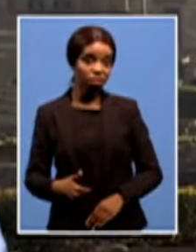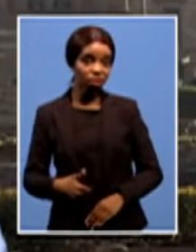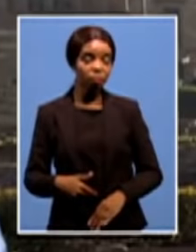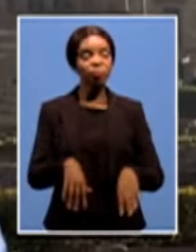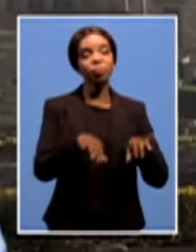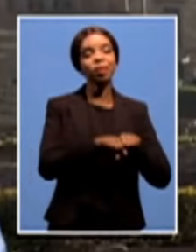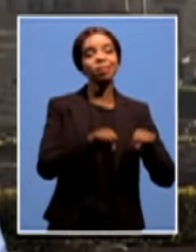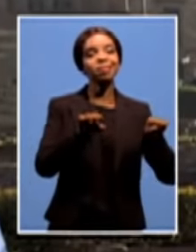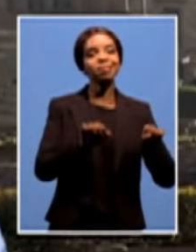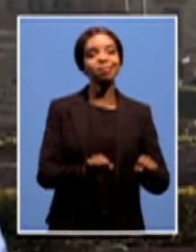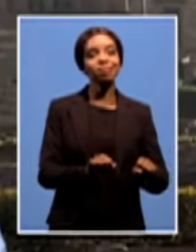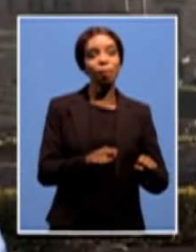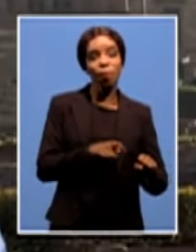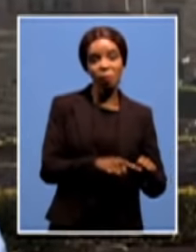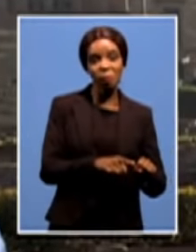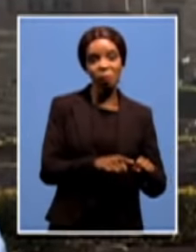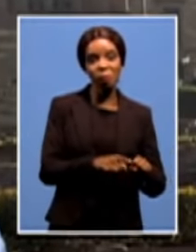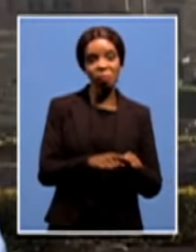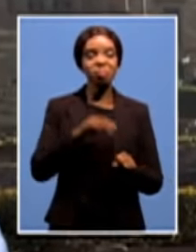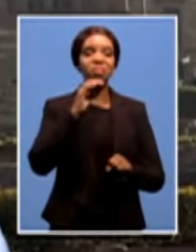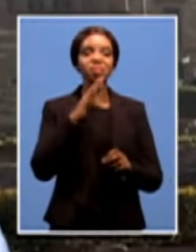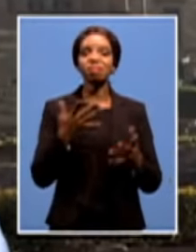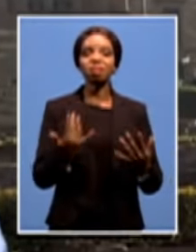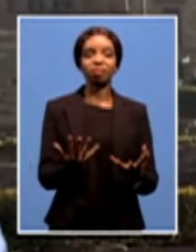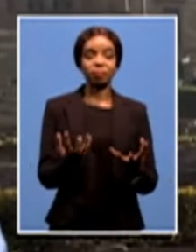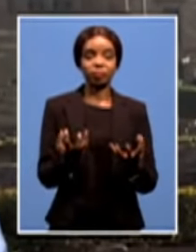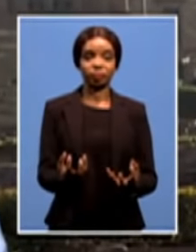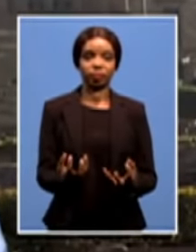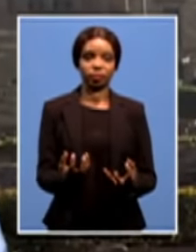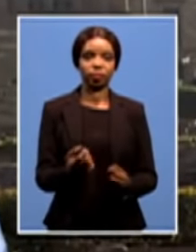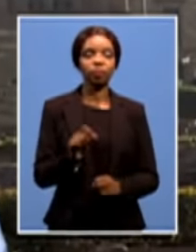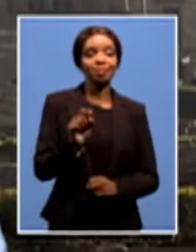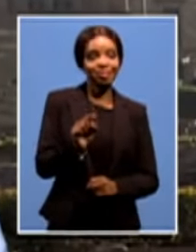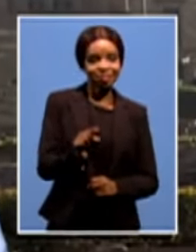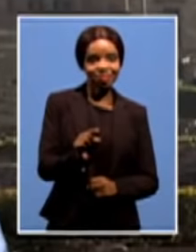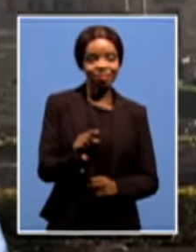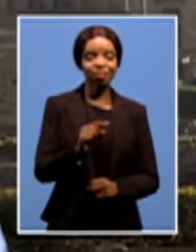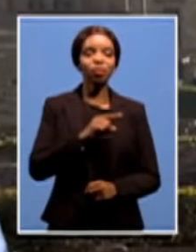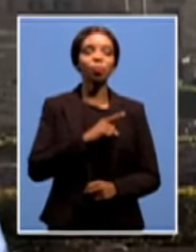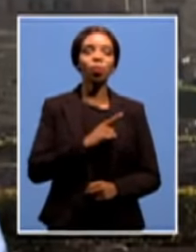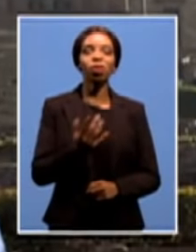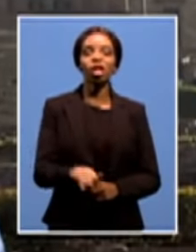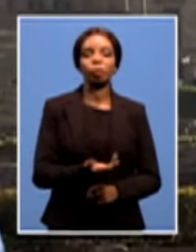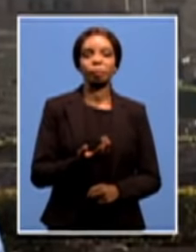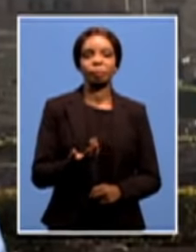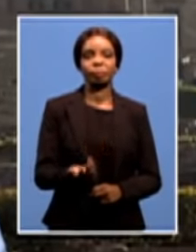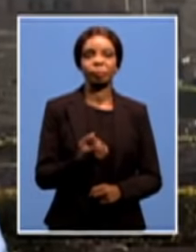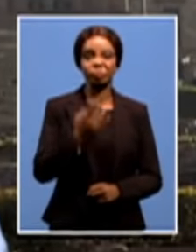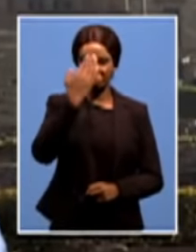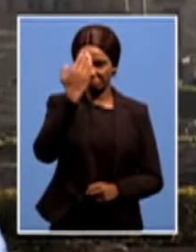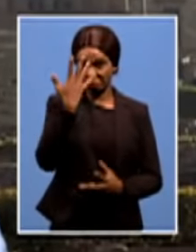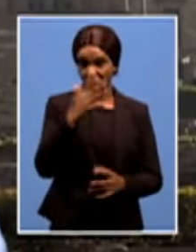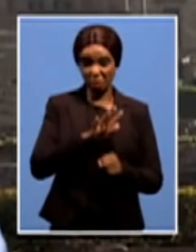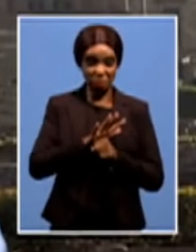is all that greater. And well, and this is why, you know, there is so much of